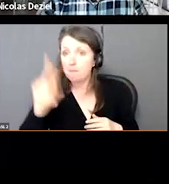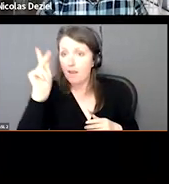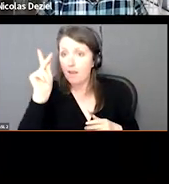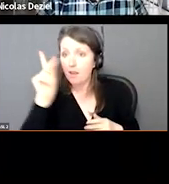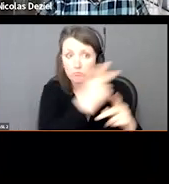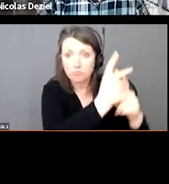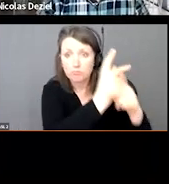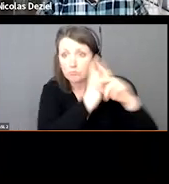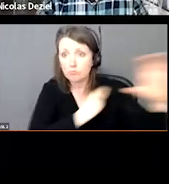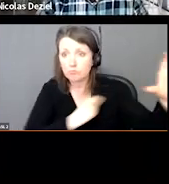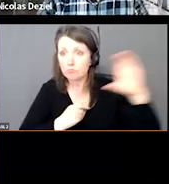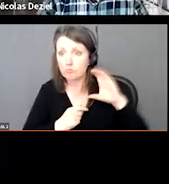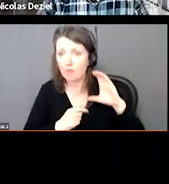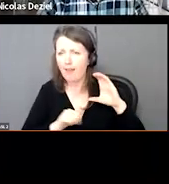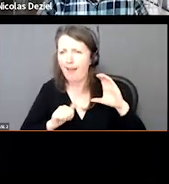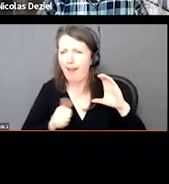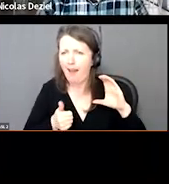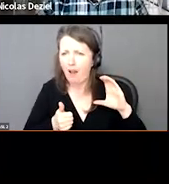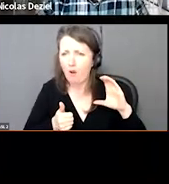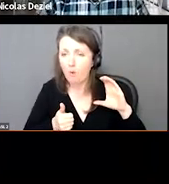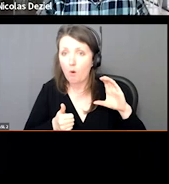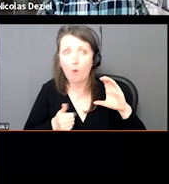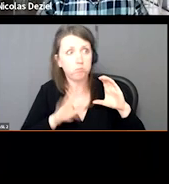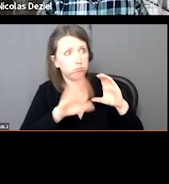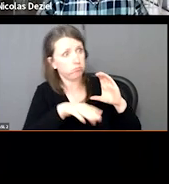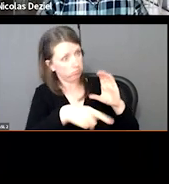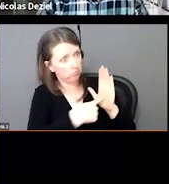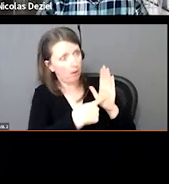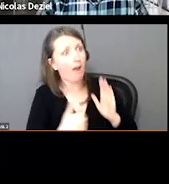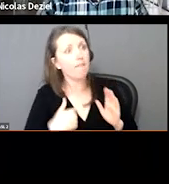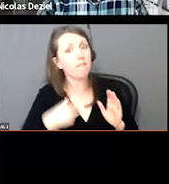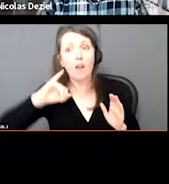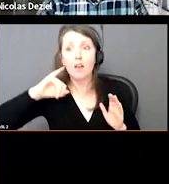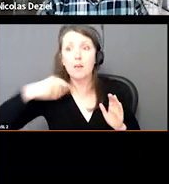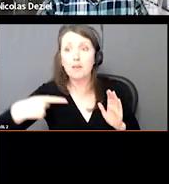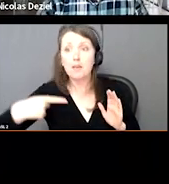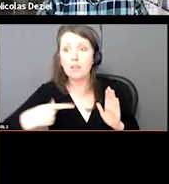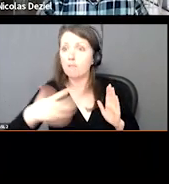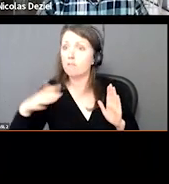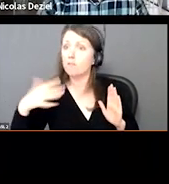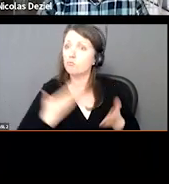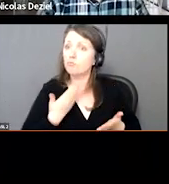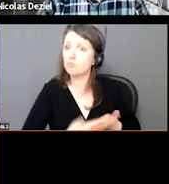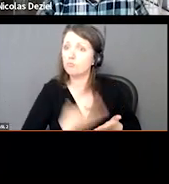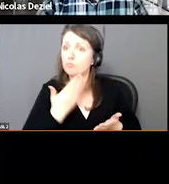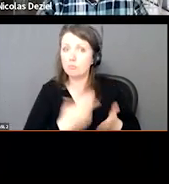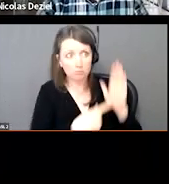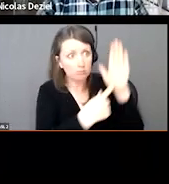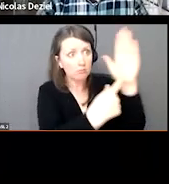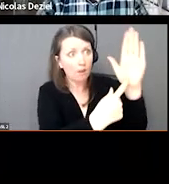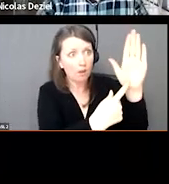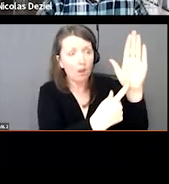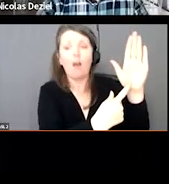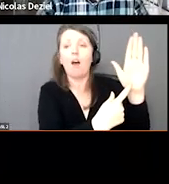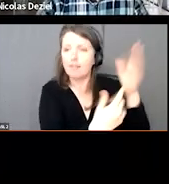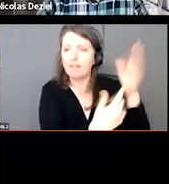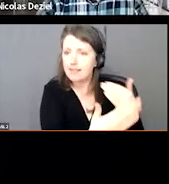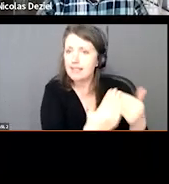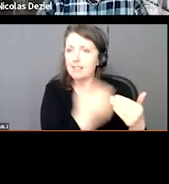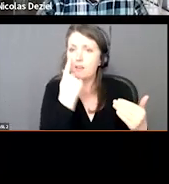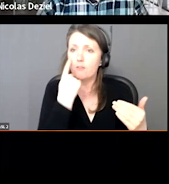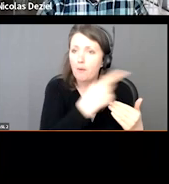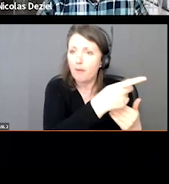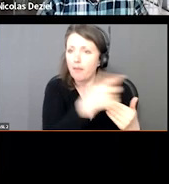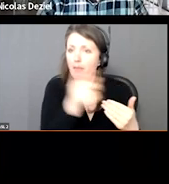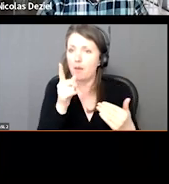show that you have IP, it can actually be a catalyst for that and secure more financing and funding opportunities.